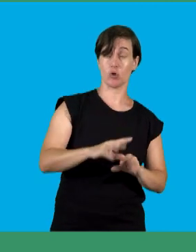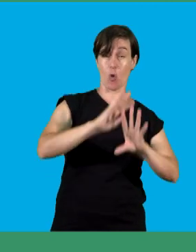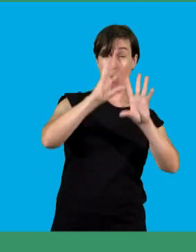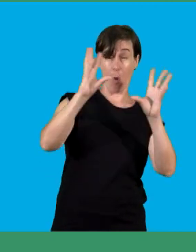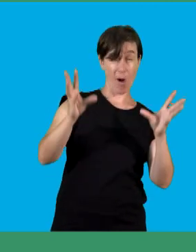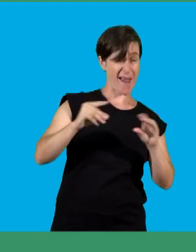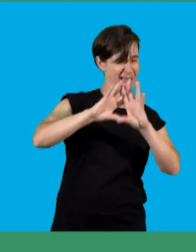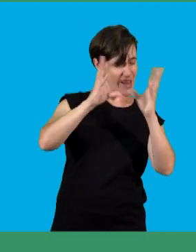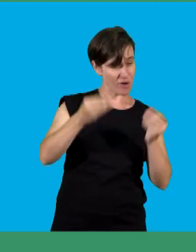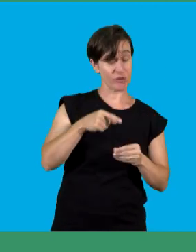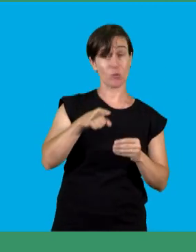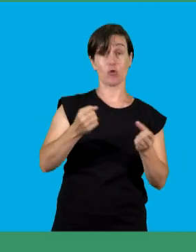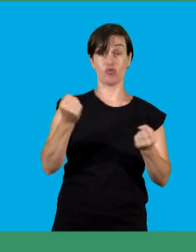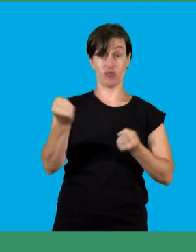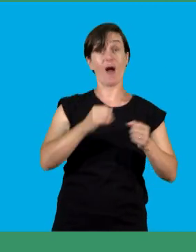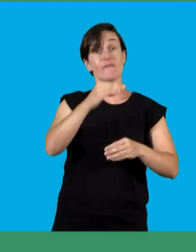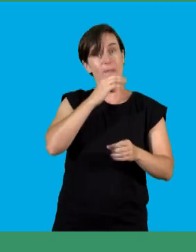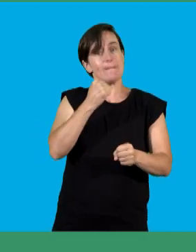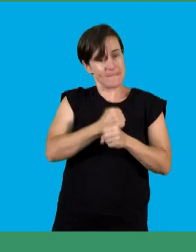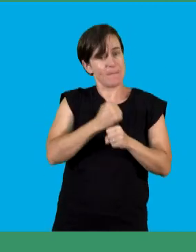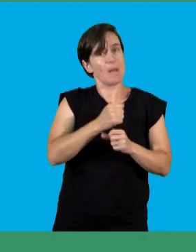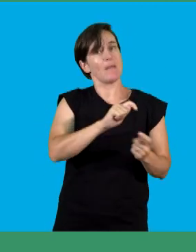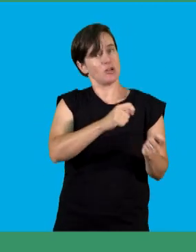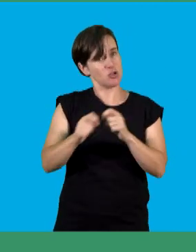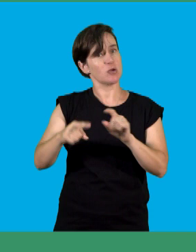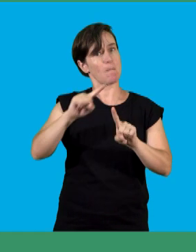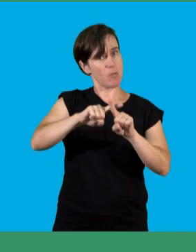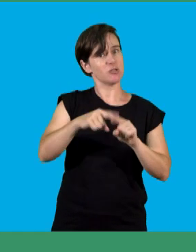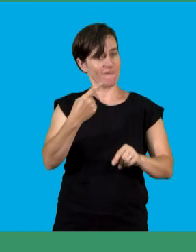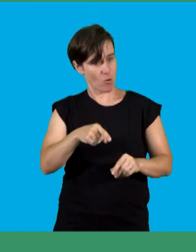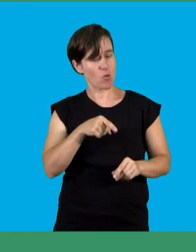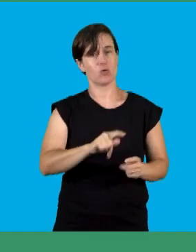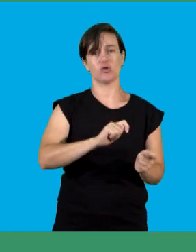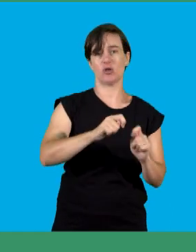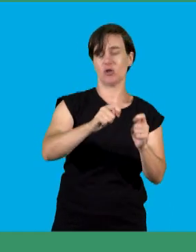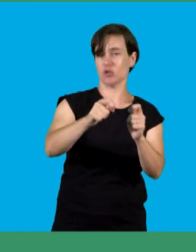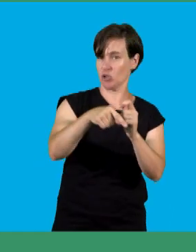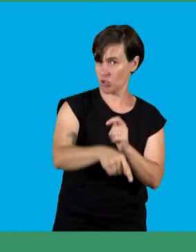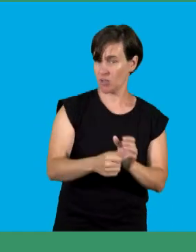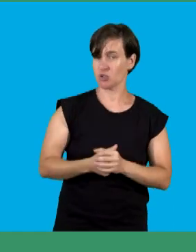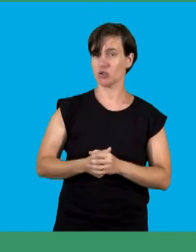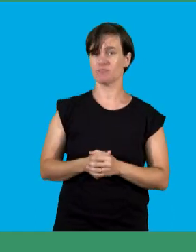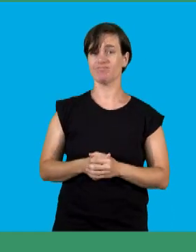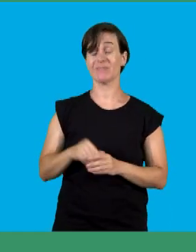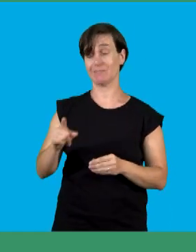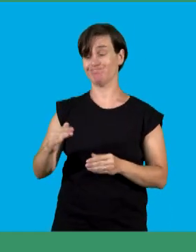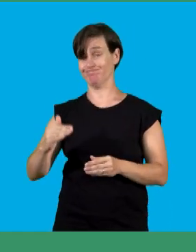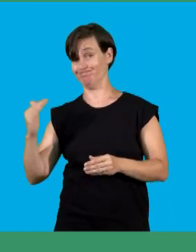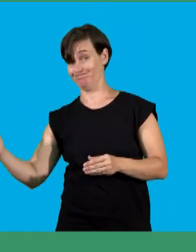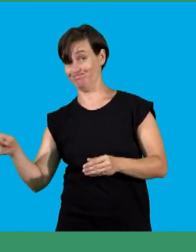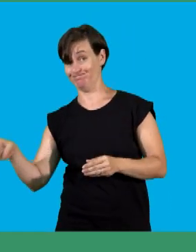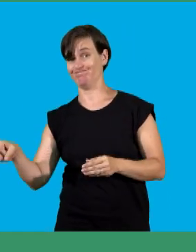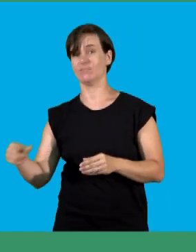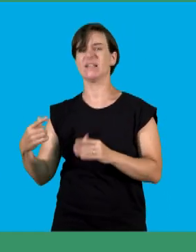is the advantages of the change. Remember, we said as management, we are the ones who are coming up with the forces for change. And then on